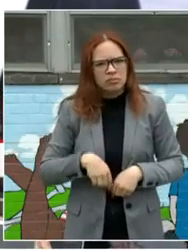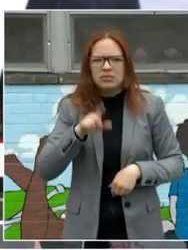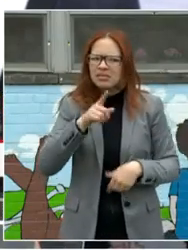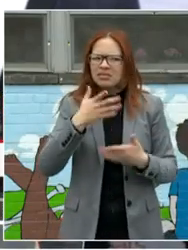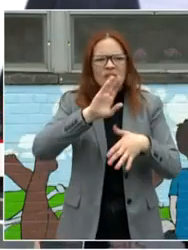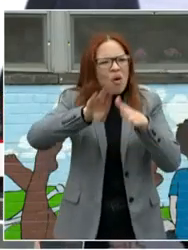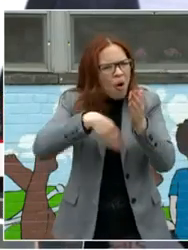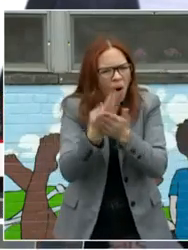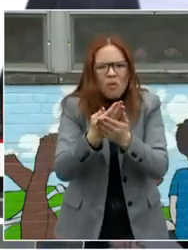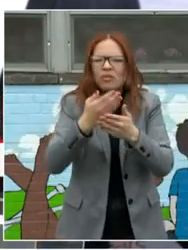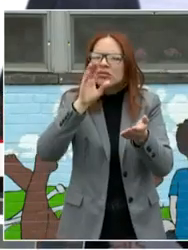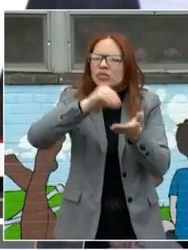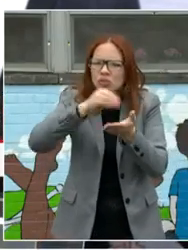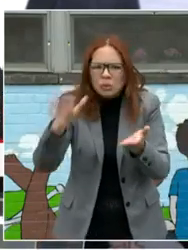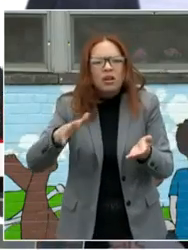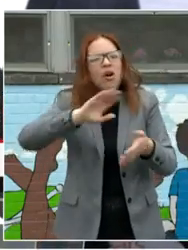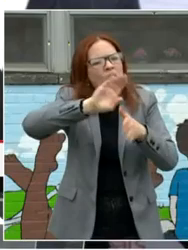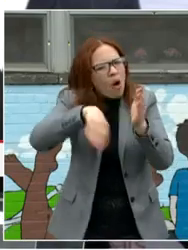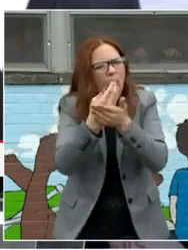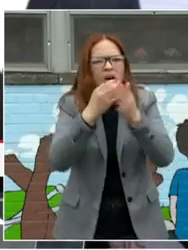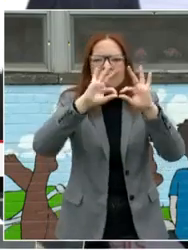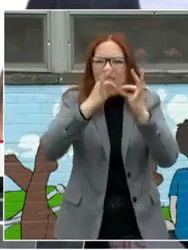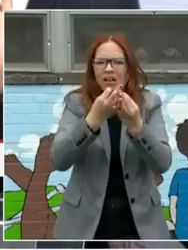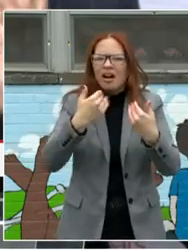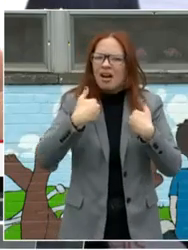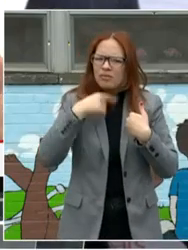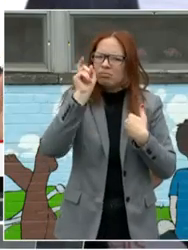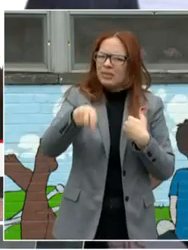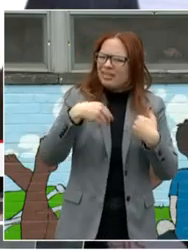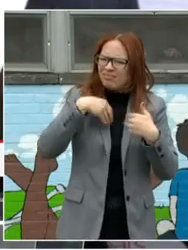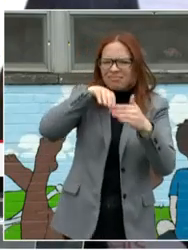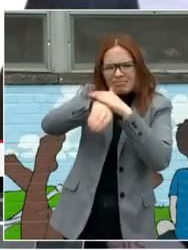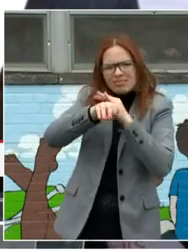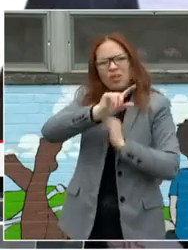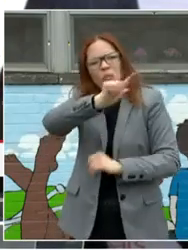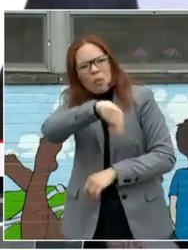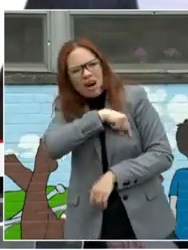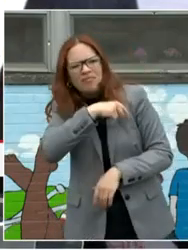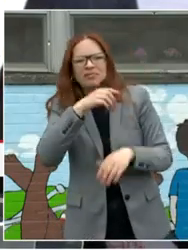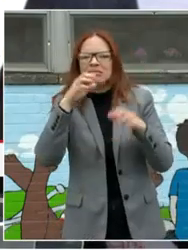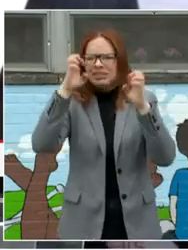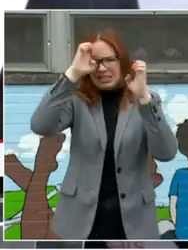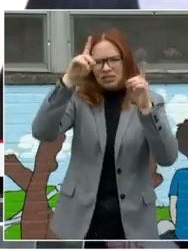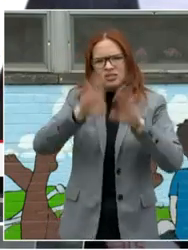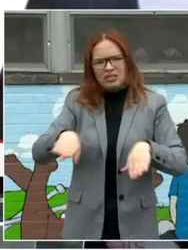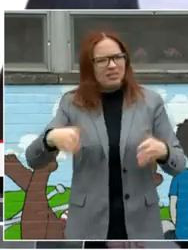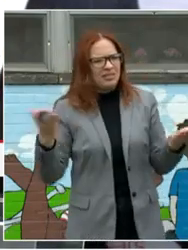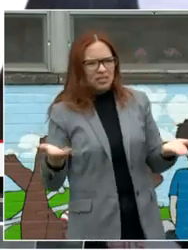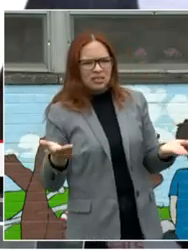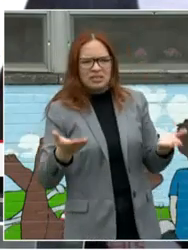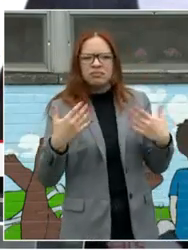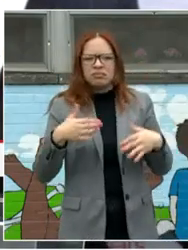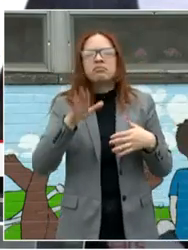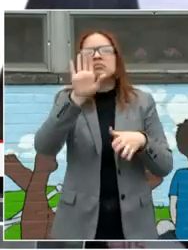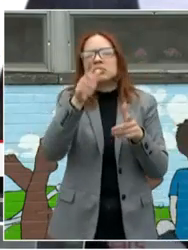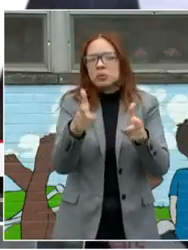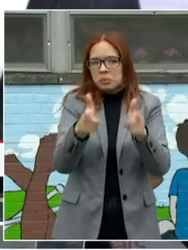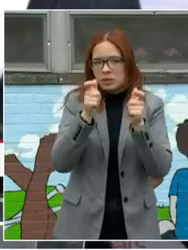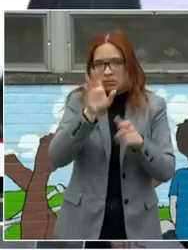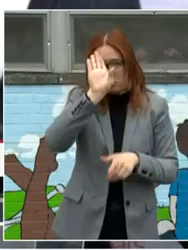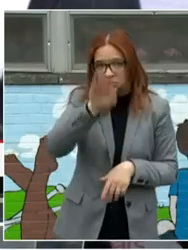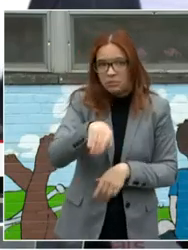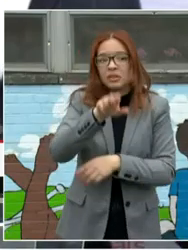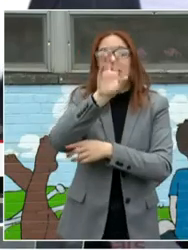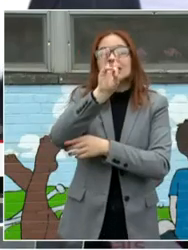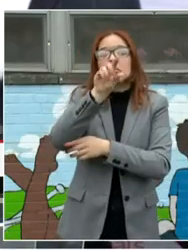deserve access to quality early childhood education. So very quickly, the $6.8 million allotted to this